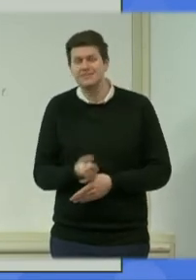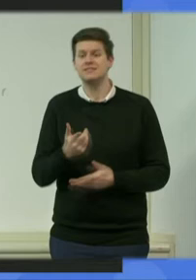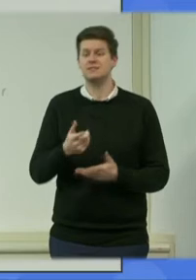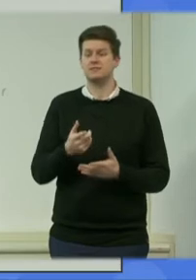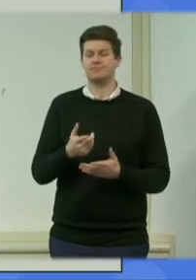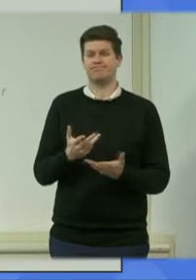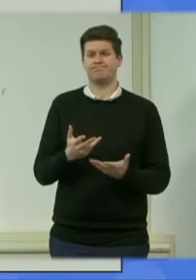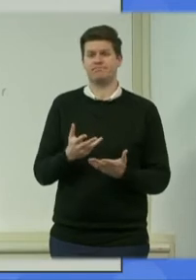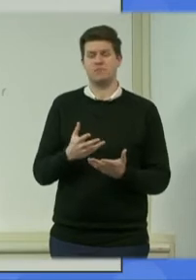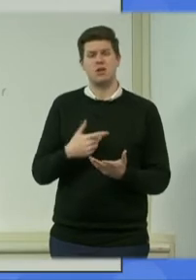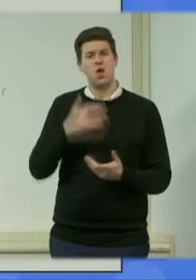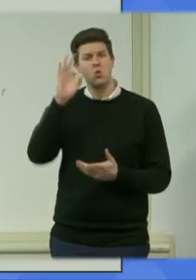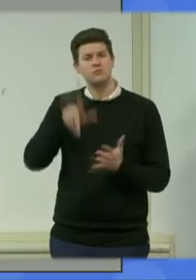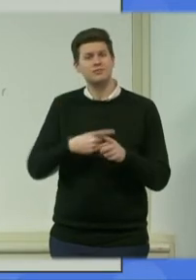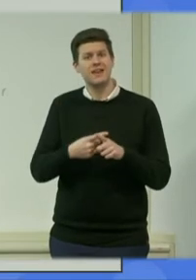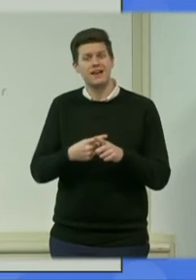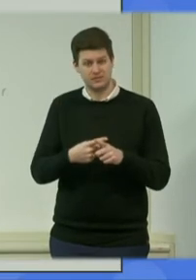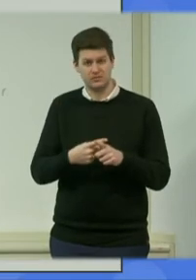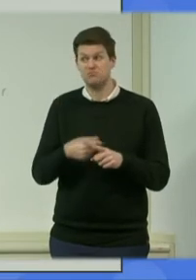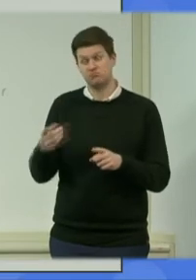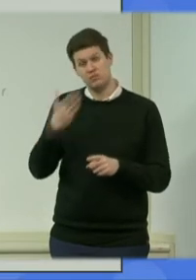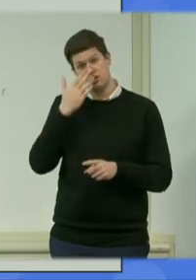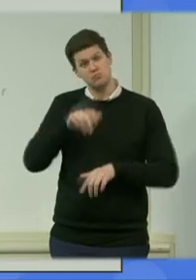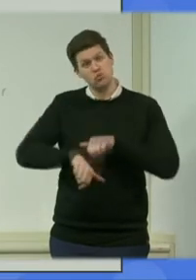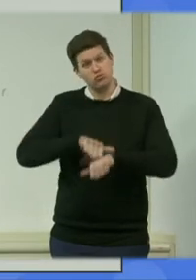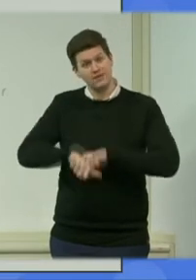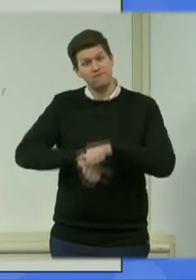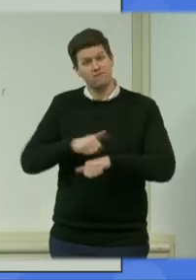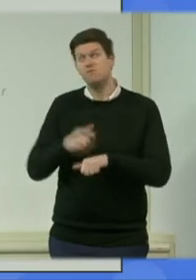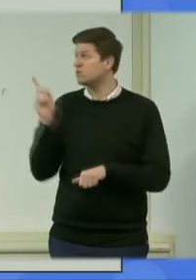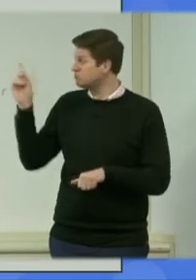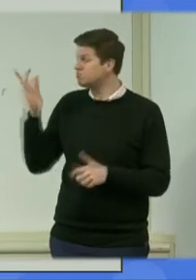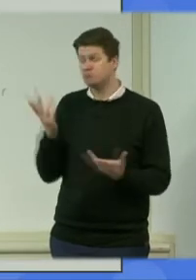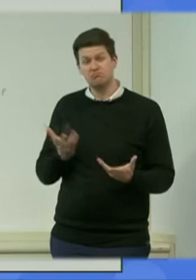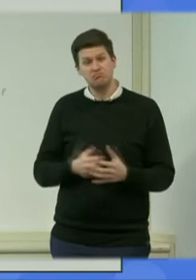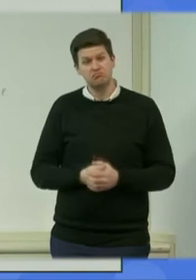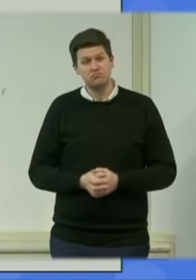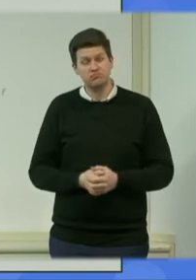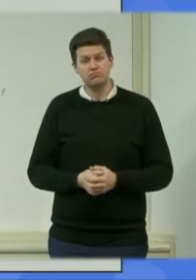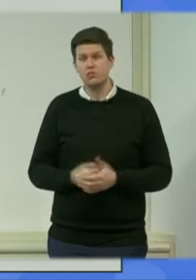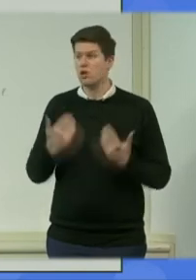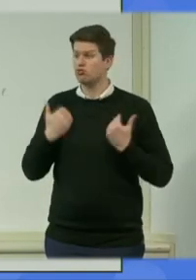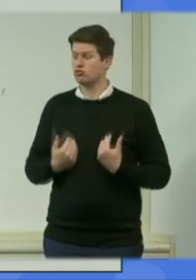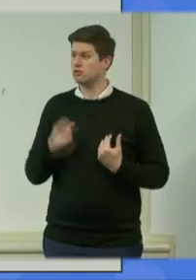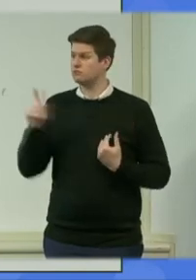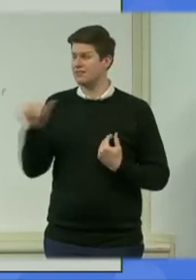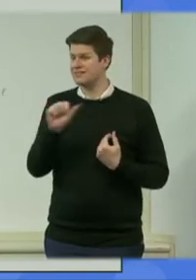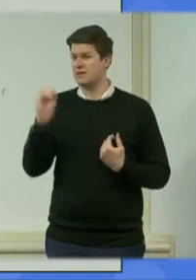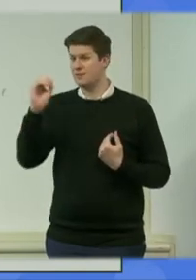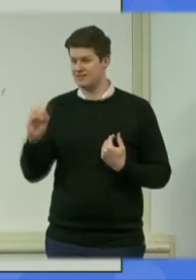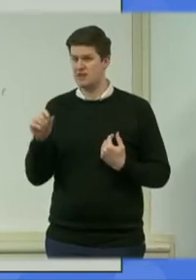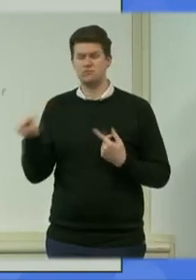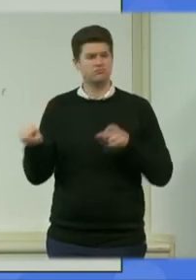pretty progressive system. The poorest groups pay about 20% of their income in tax. The richest group, about 60%.